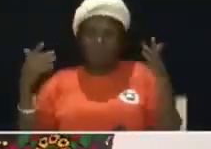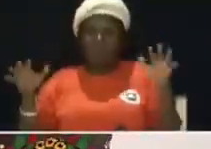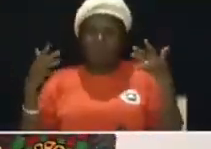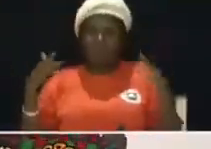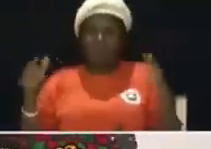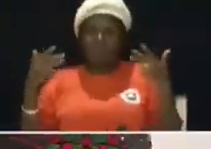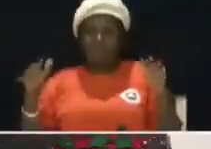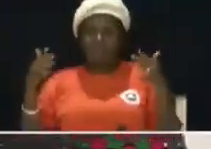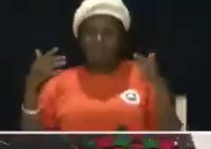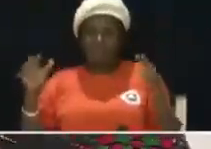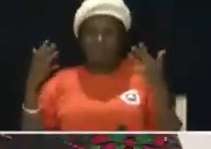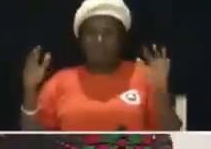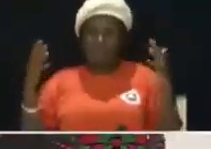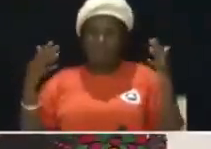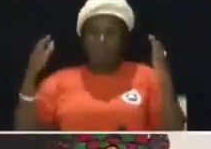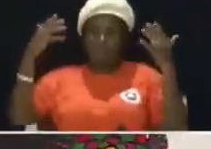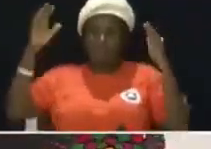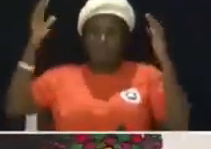Okay.